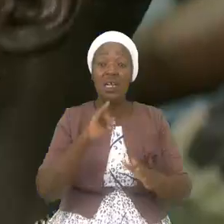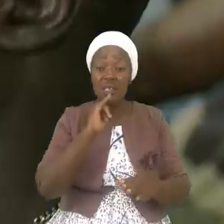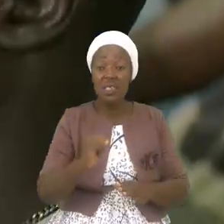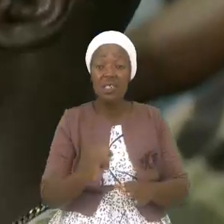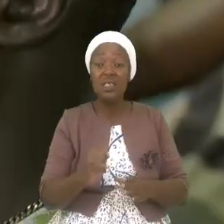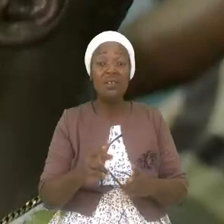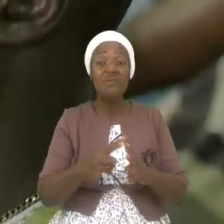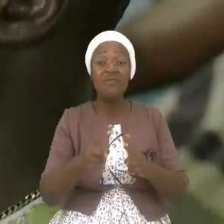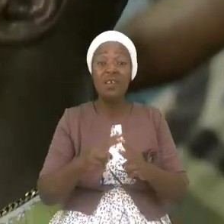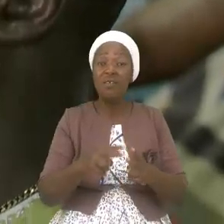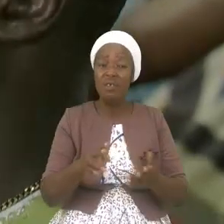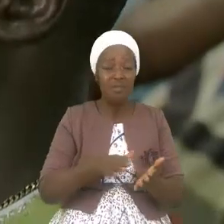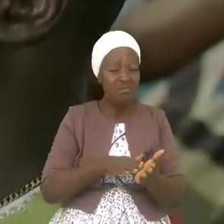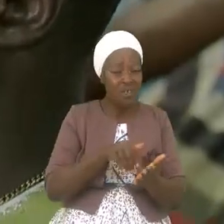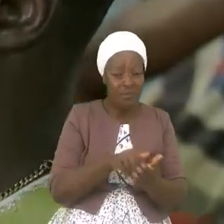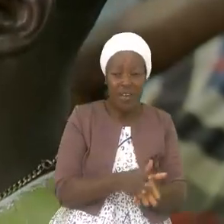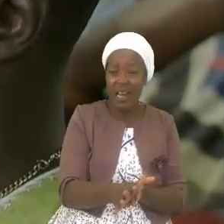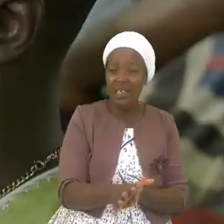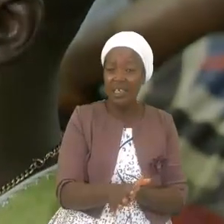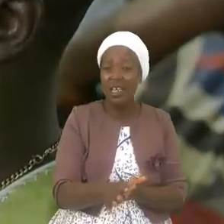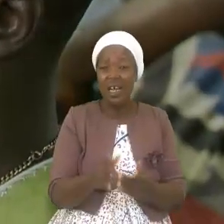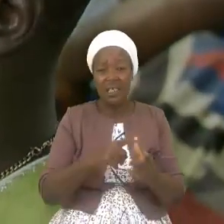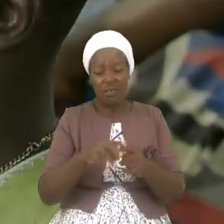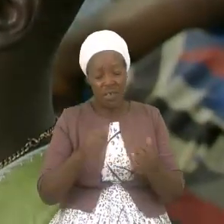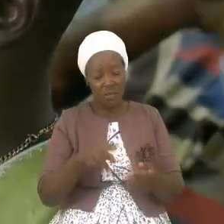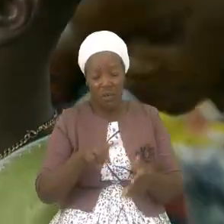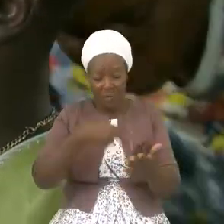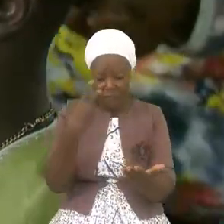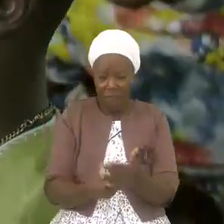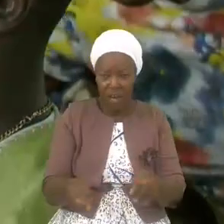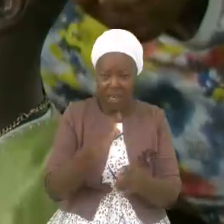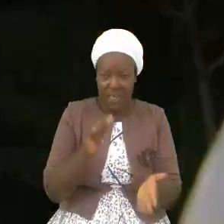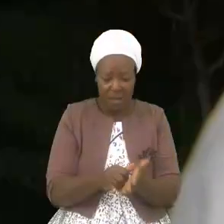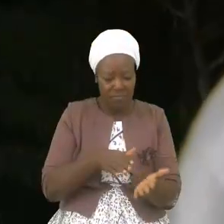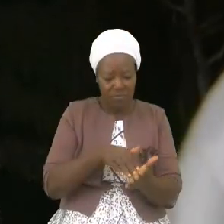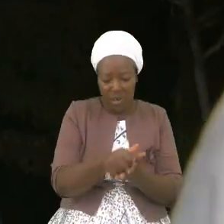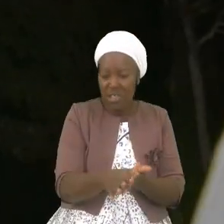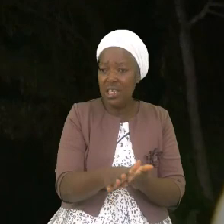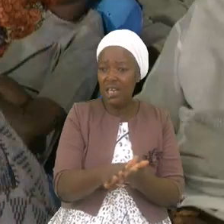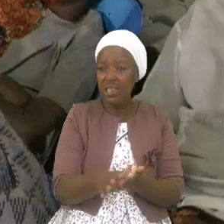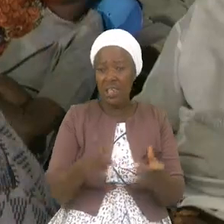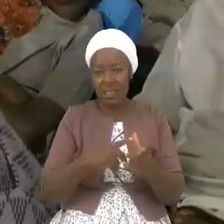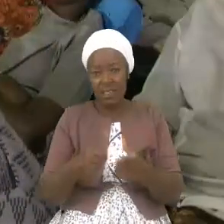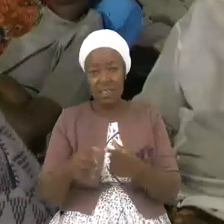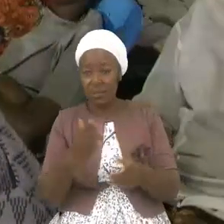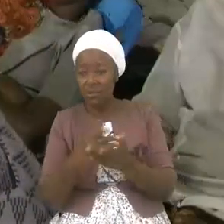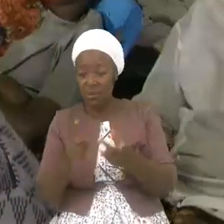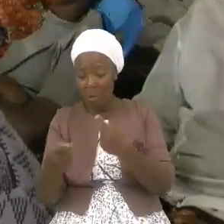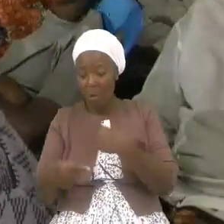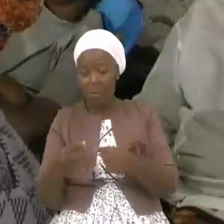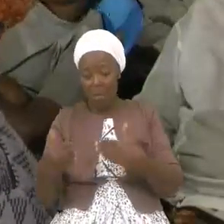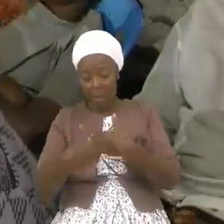something coming behind you will run over you, and you are gone. And where will you